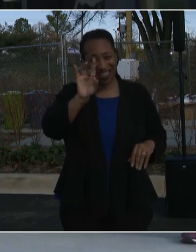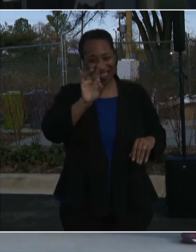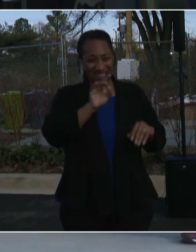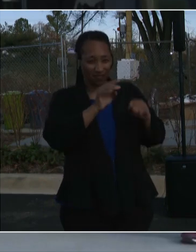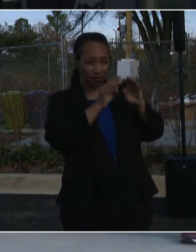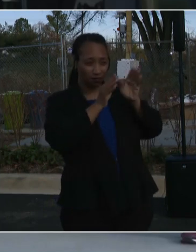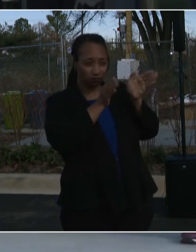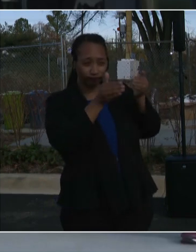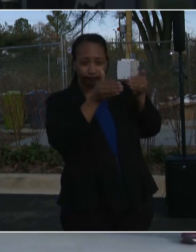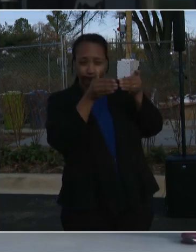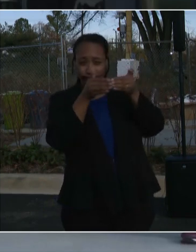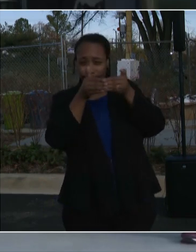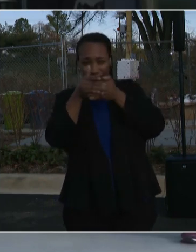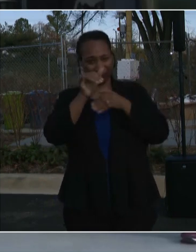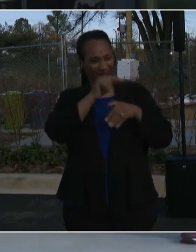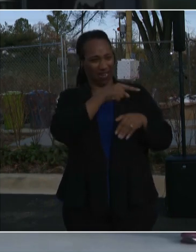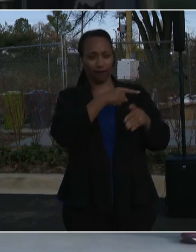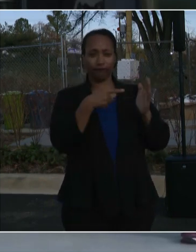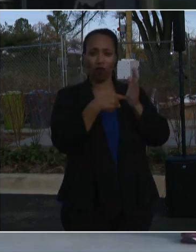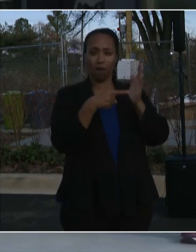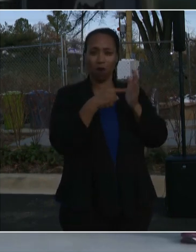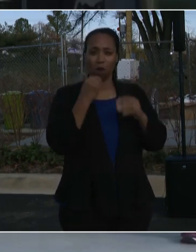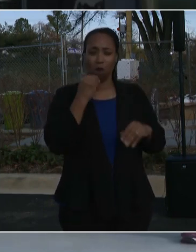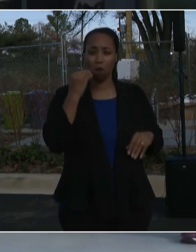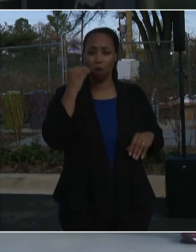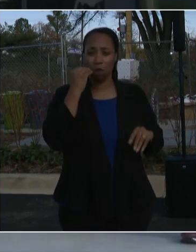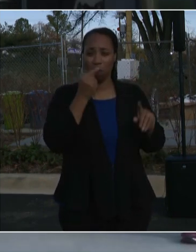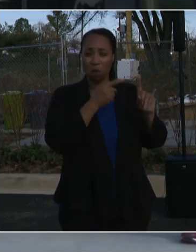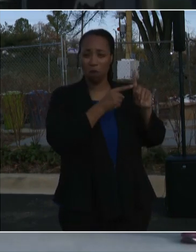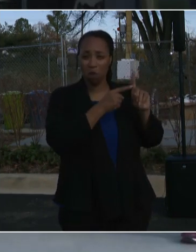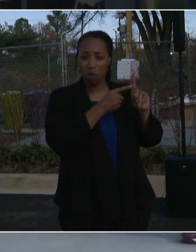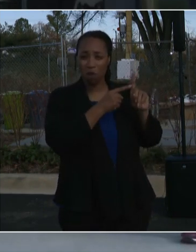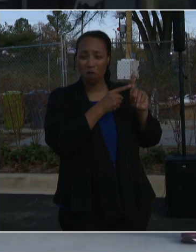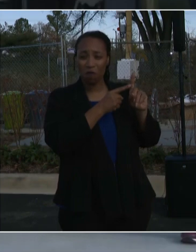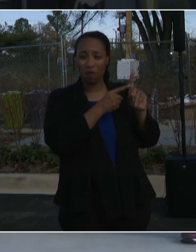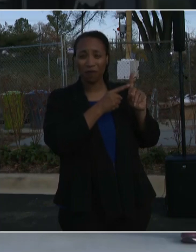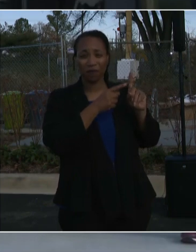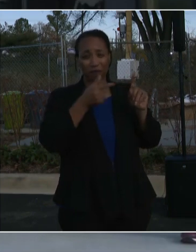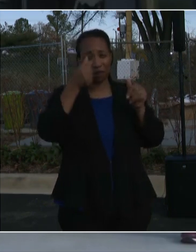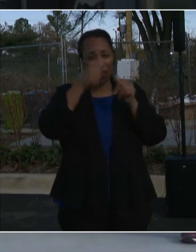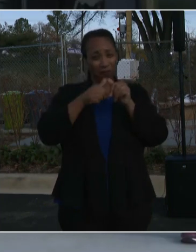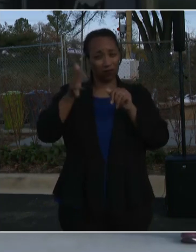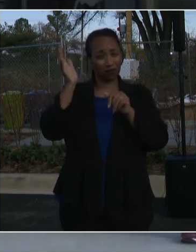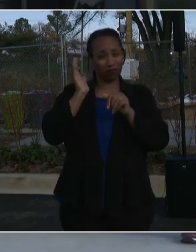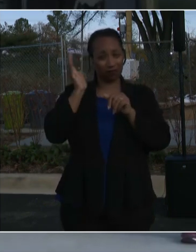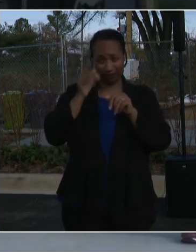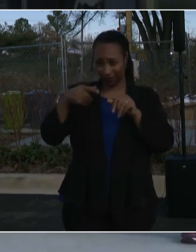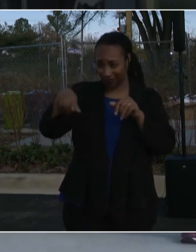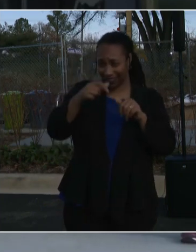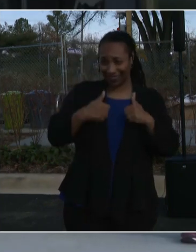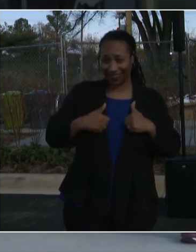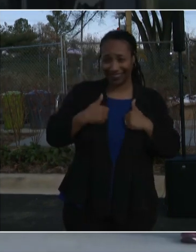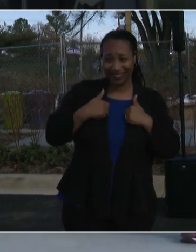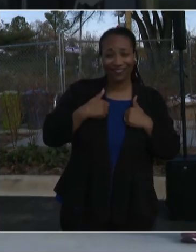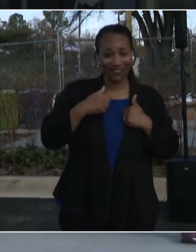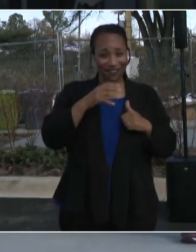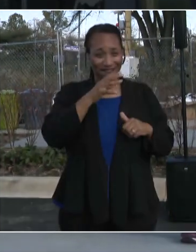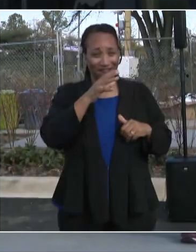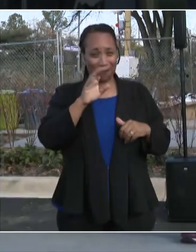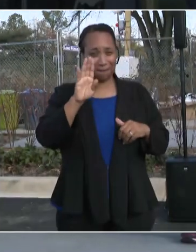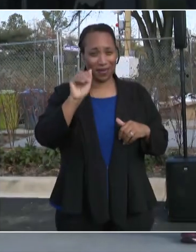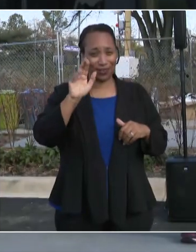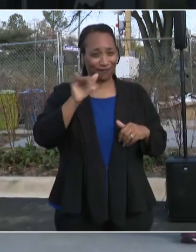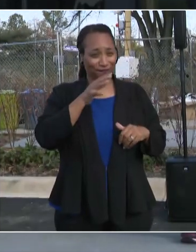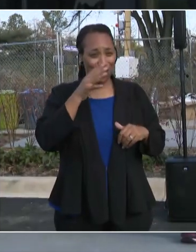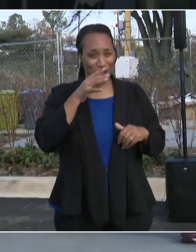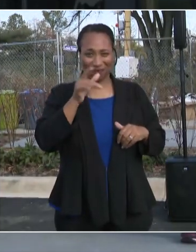lived at Berry Farm. And residents will be coming home, and new residents will be joining them. And of the 235